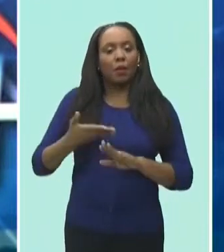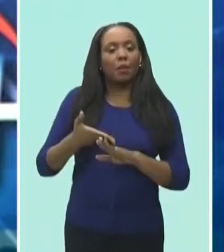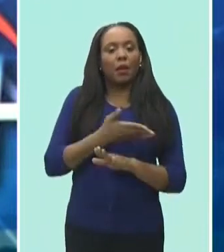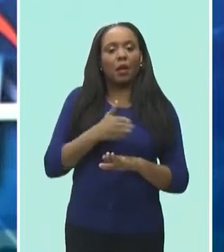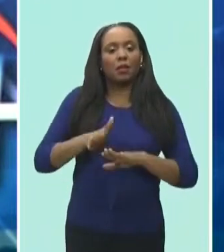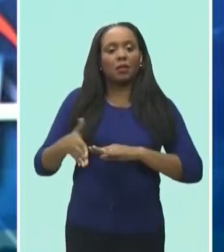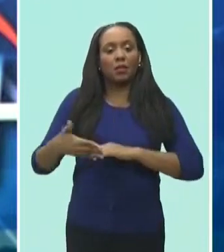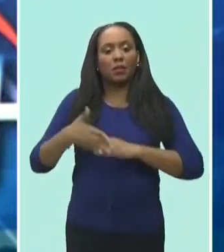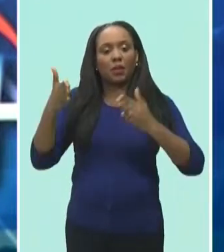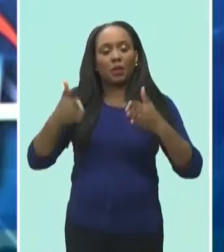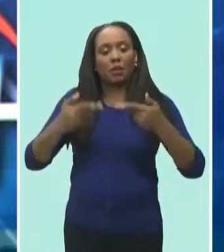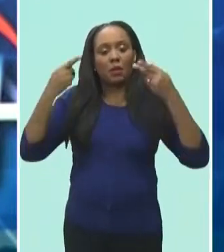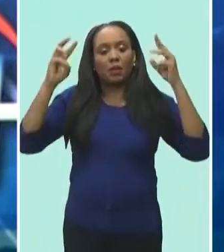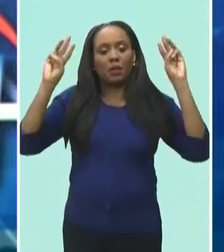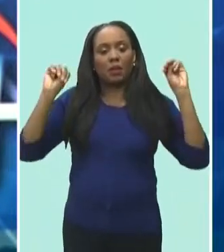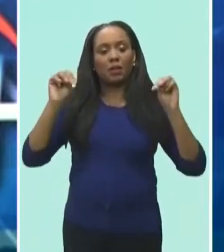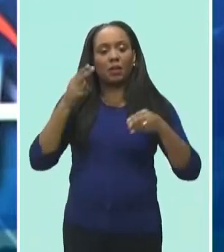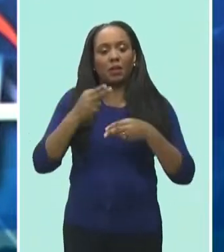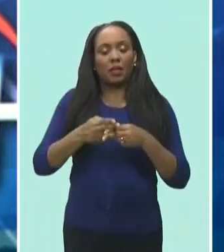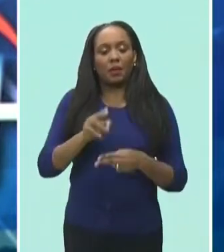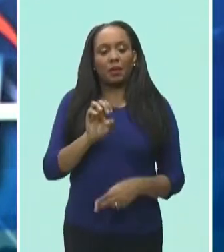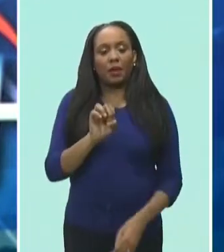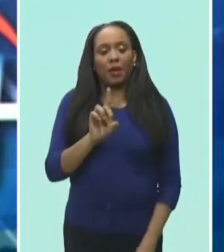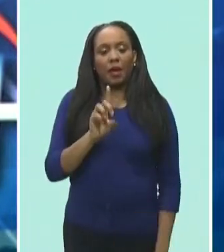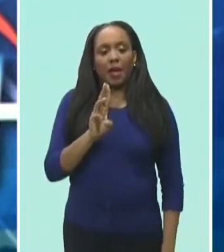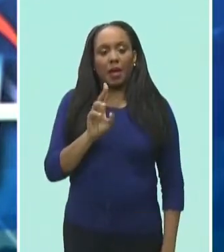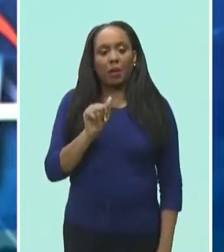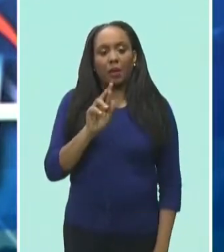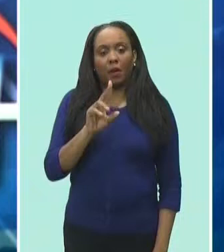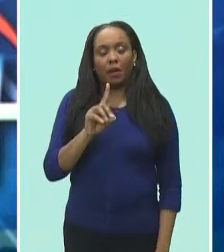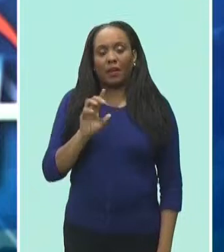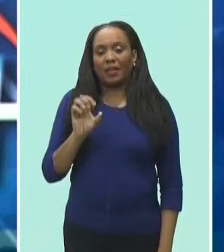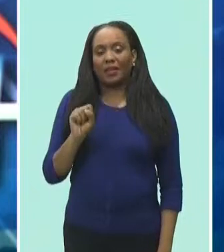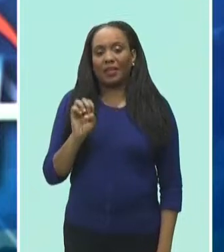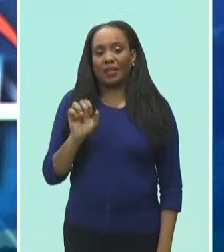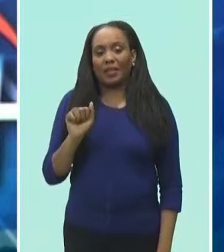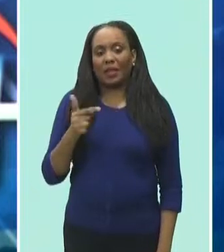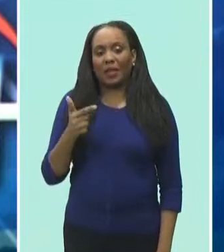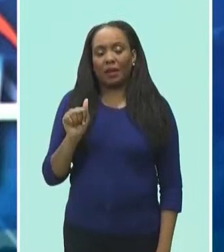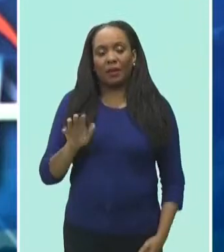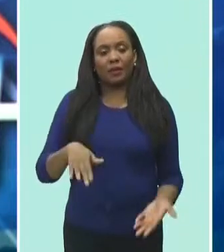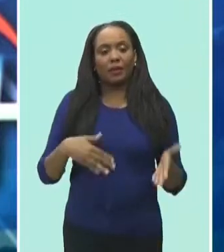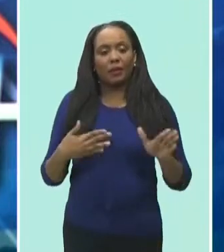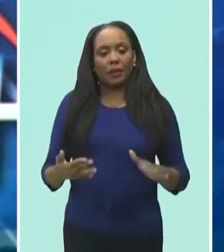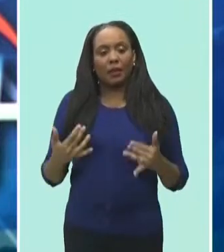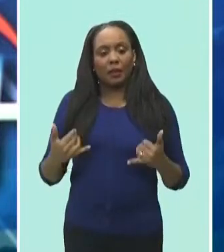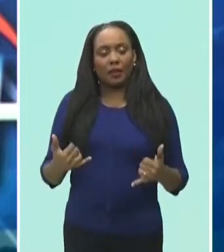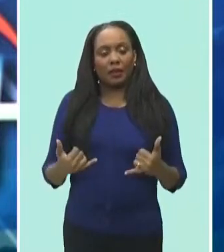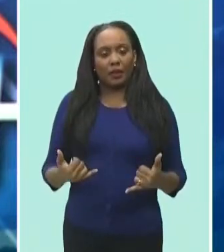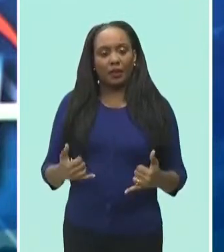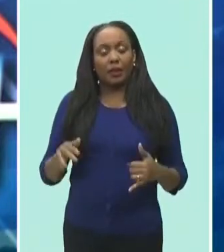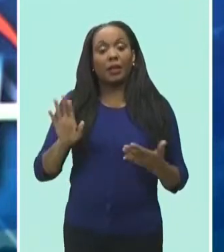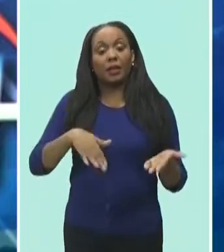Edward Seaga has died. He passed away earlier today in the United States, where he was receiving medical treatment.